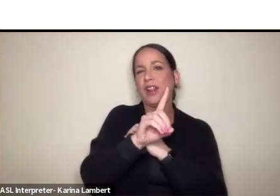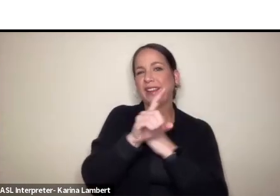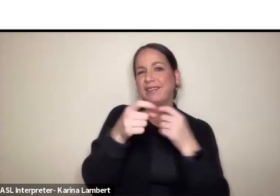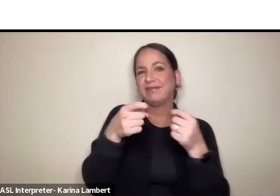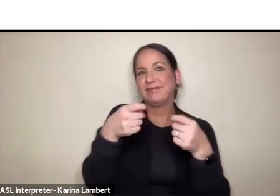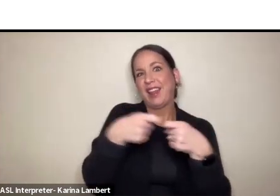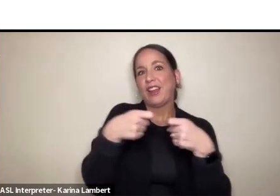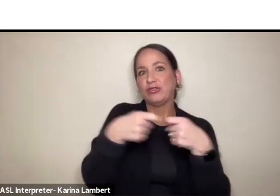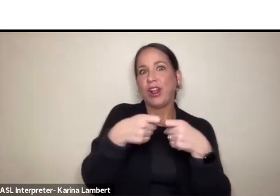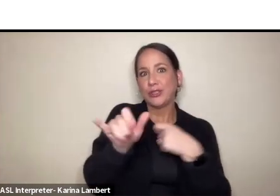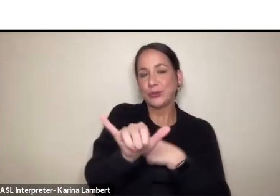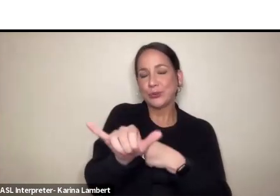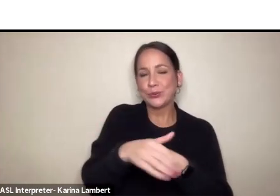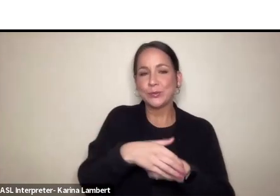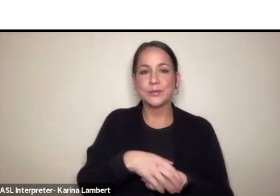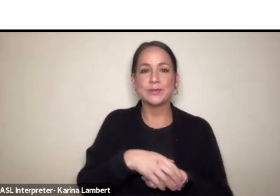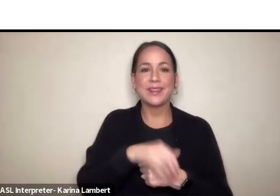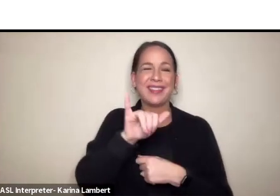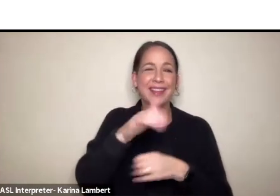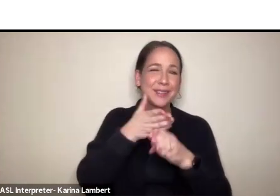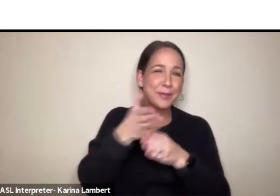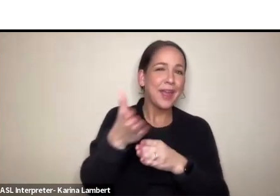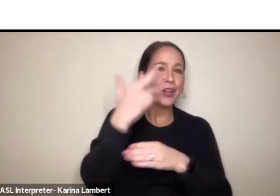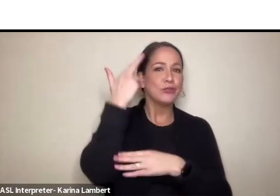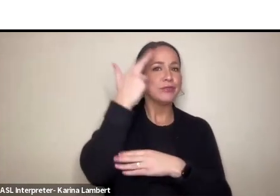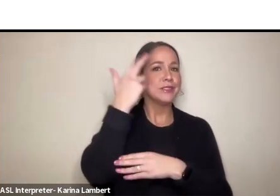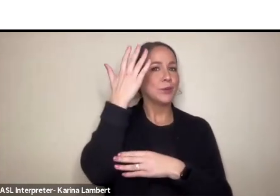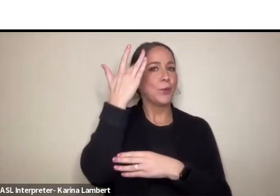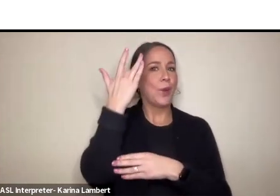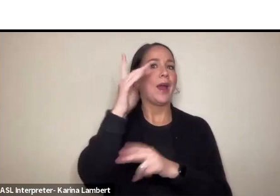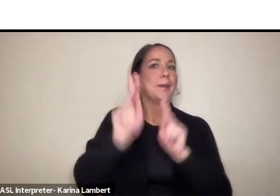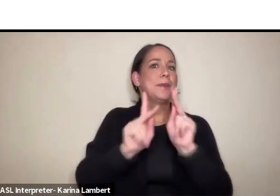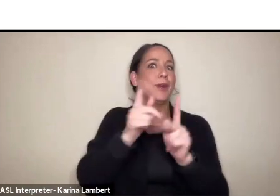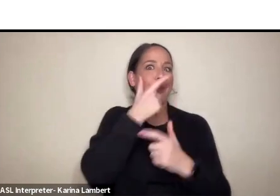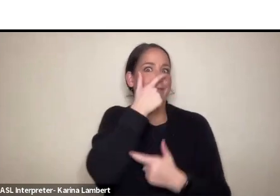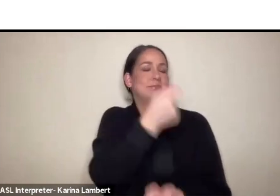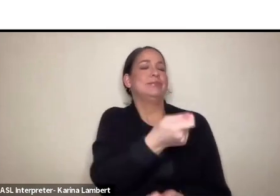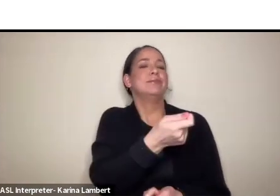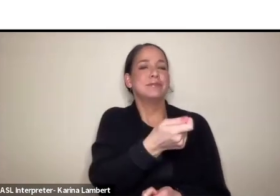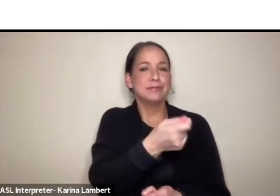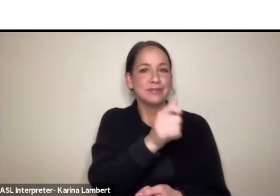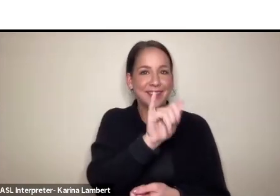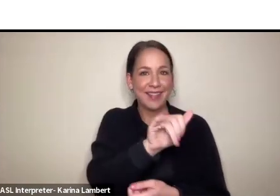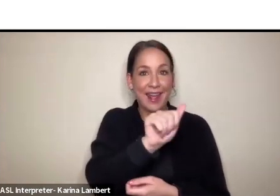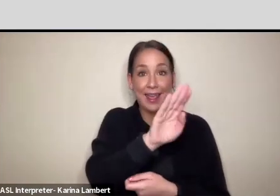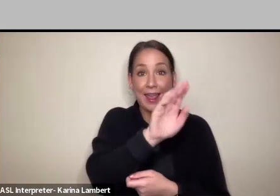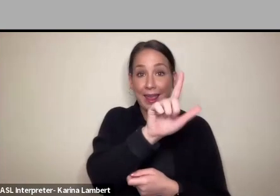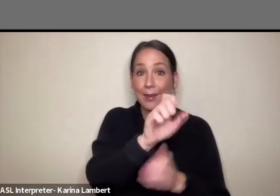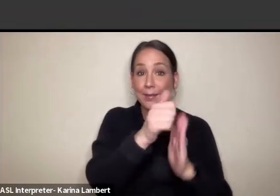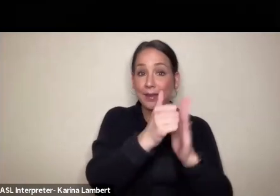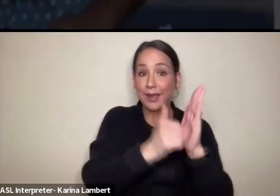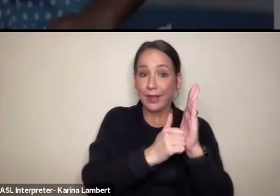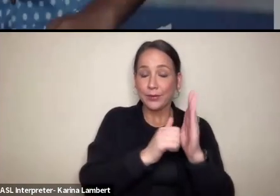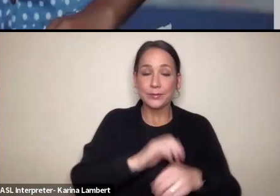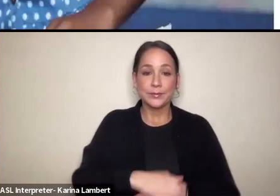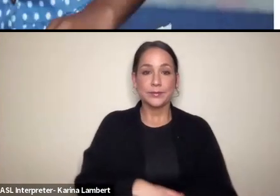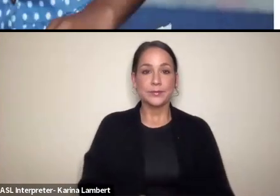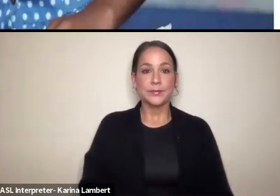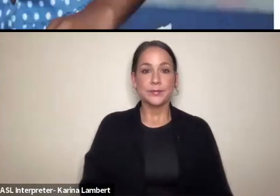the main reasons why people are interested in an ABLE account. Let's go ahead and check the next slide,